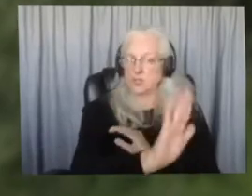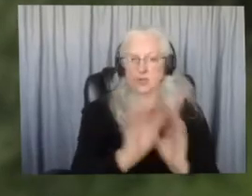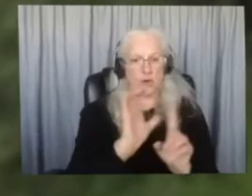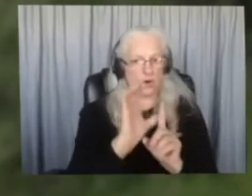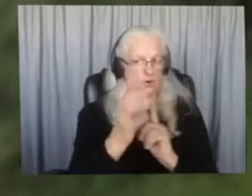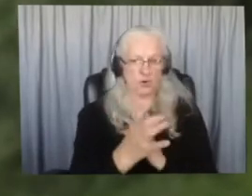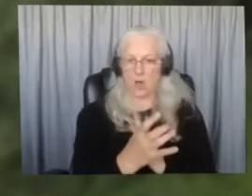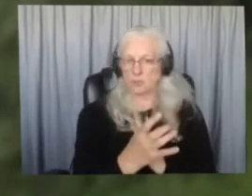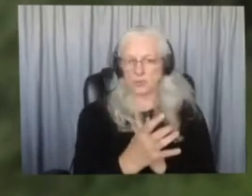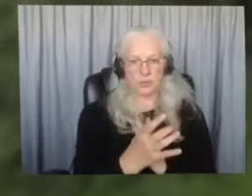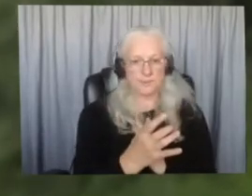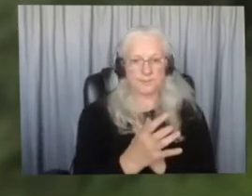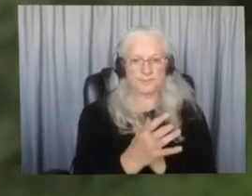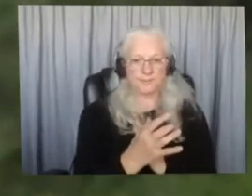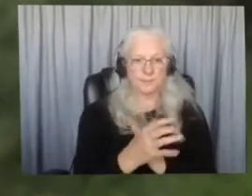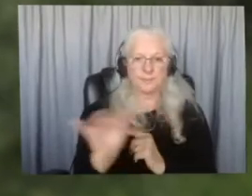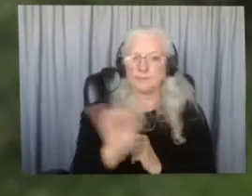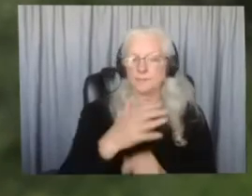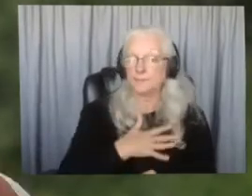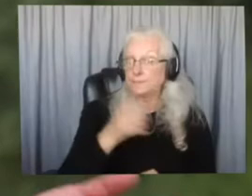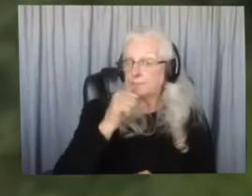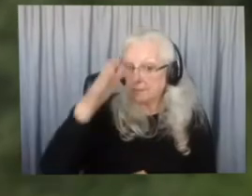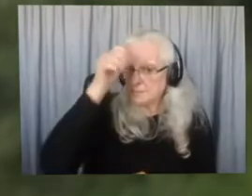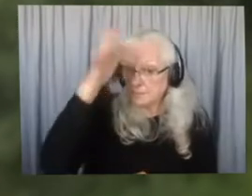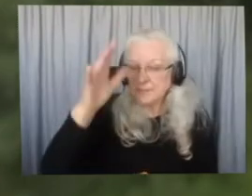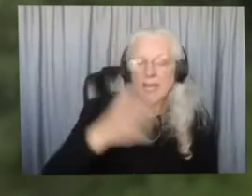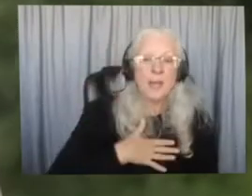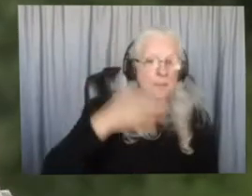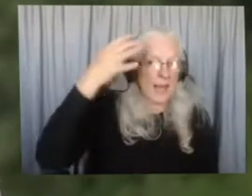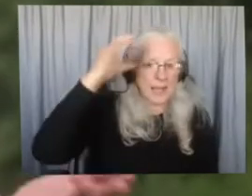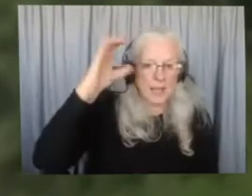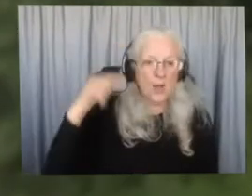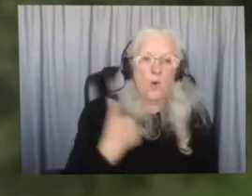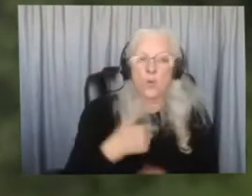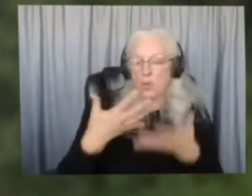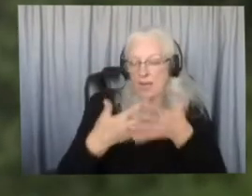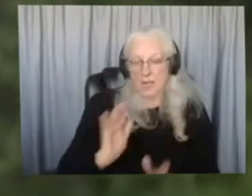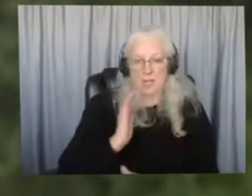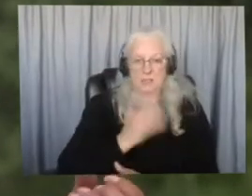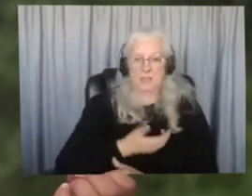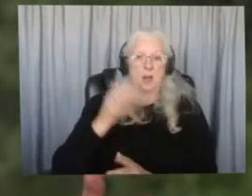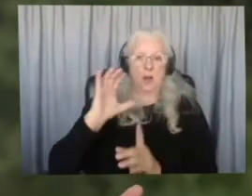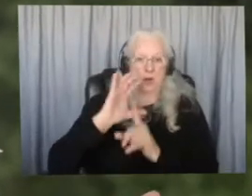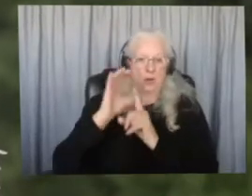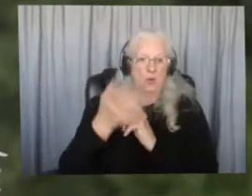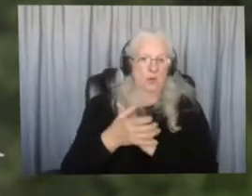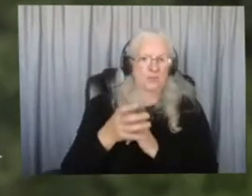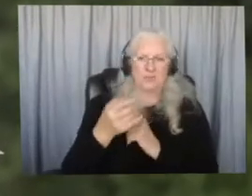my grandparents, like all of my cousins, like we lost our culture, and we're just in, kind of like in survival mode, trying